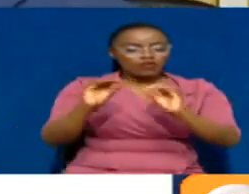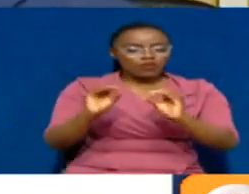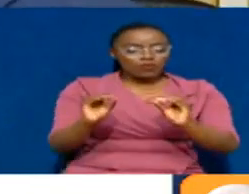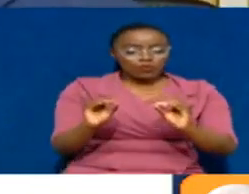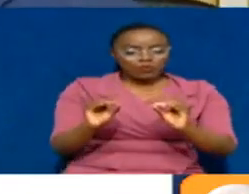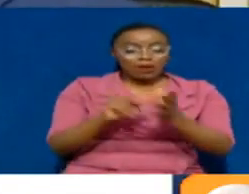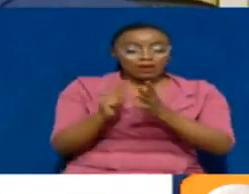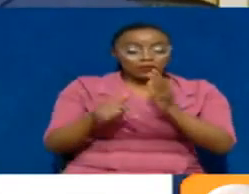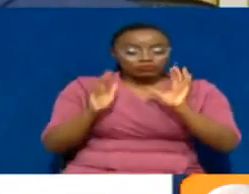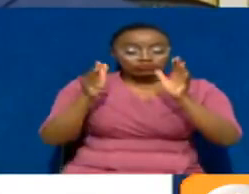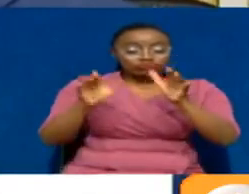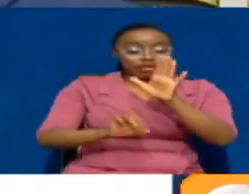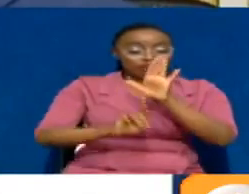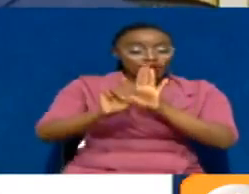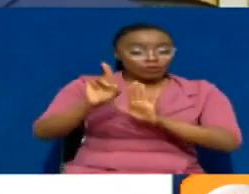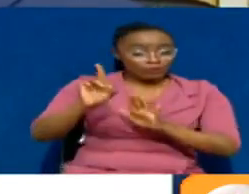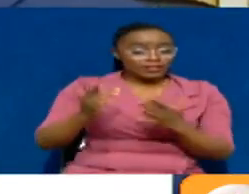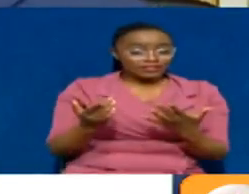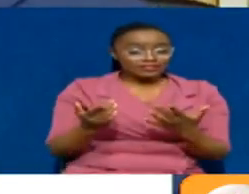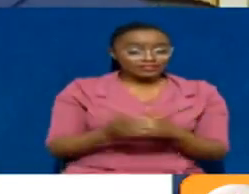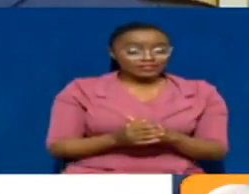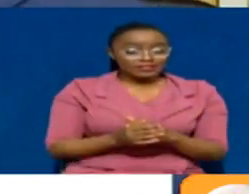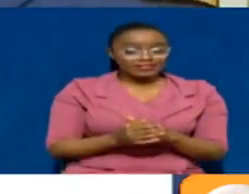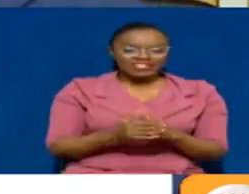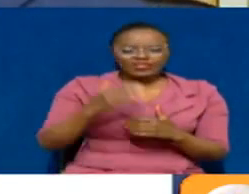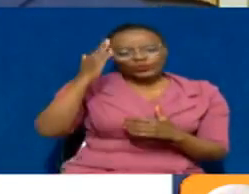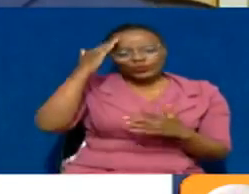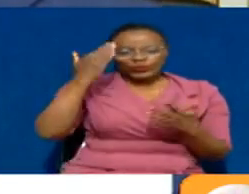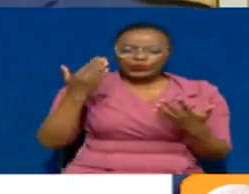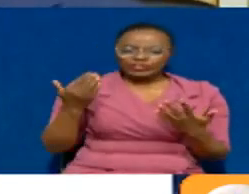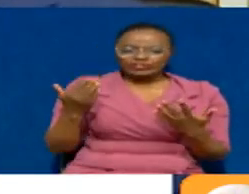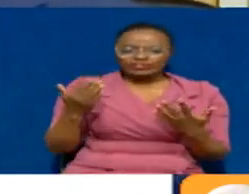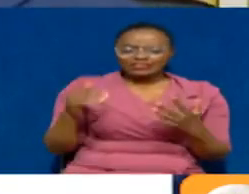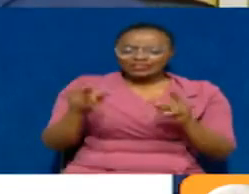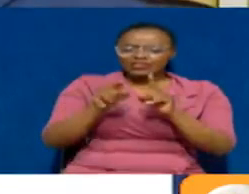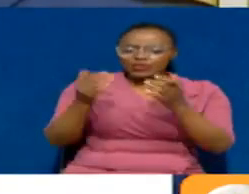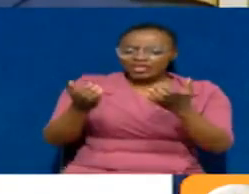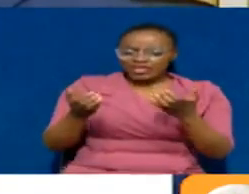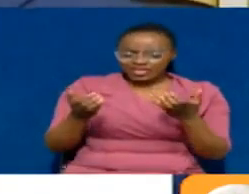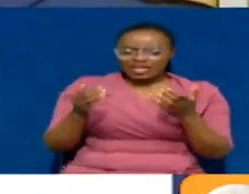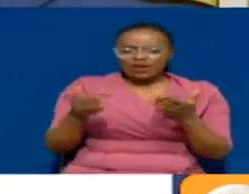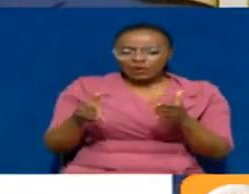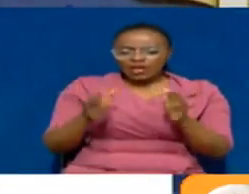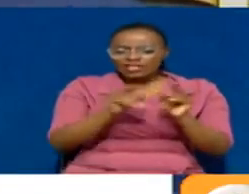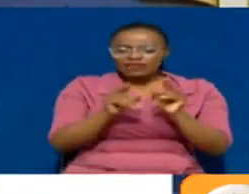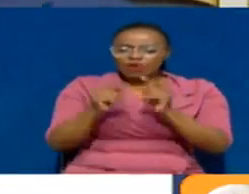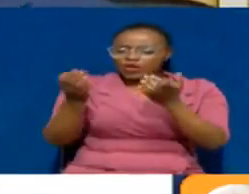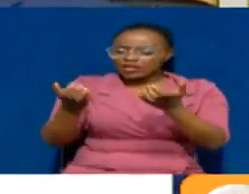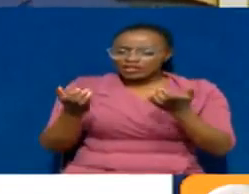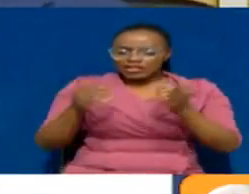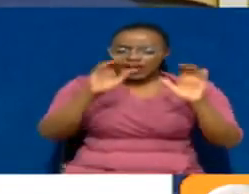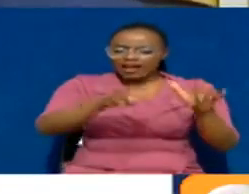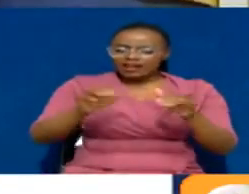at development. You know, we need roads. We